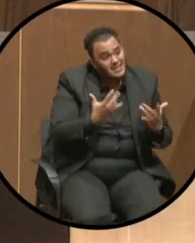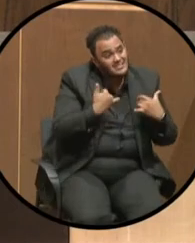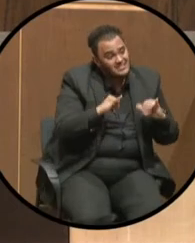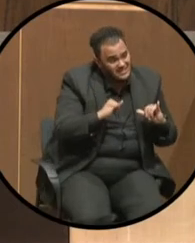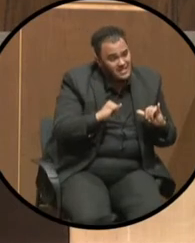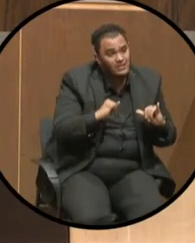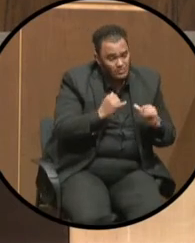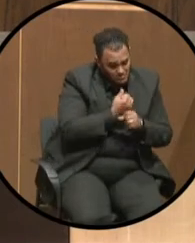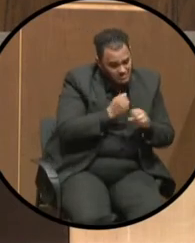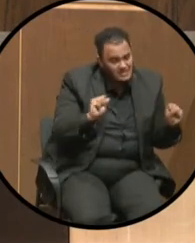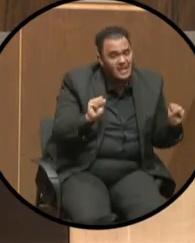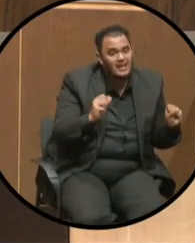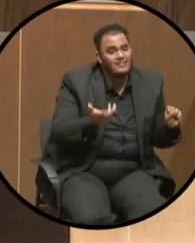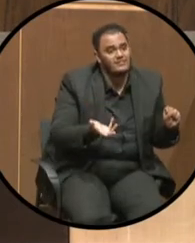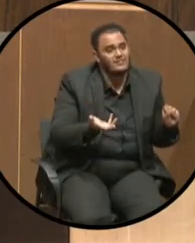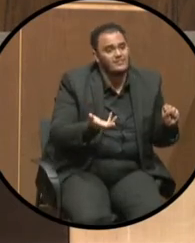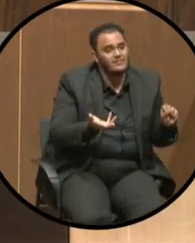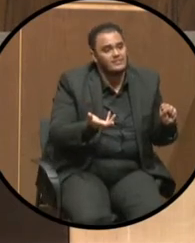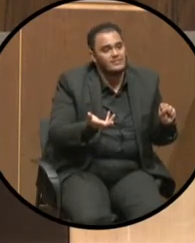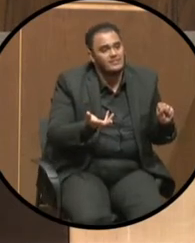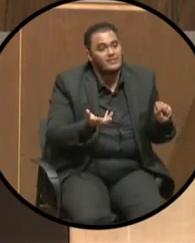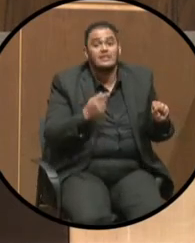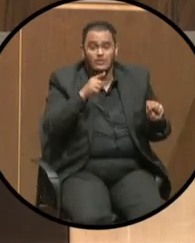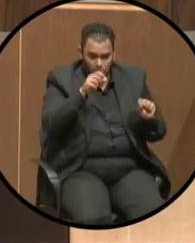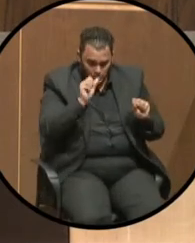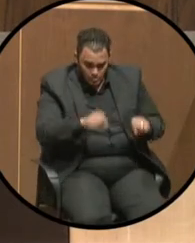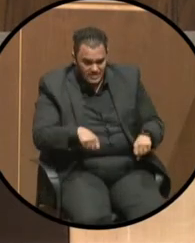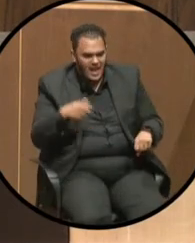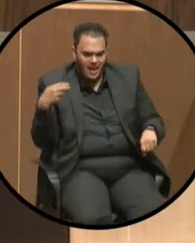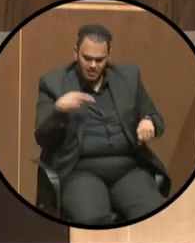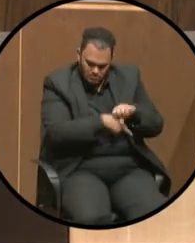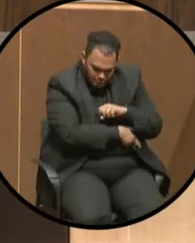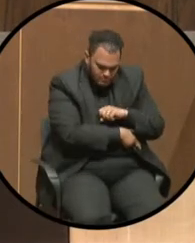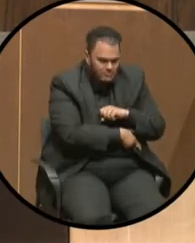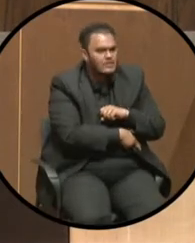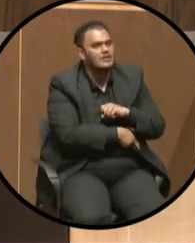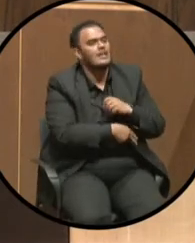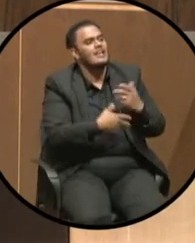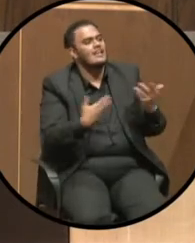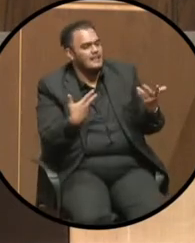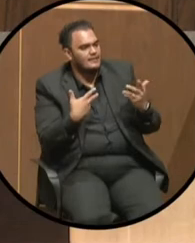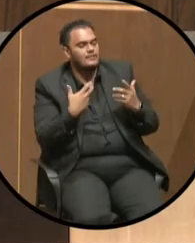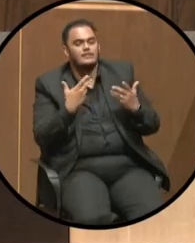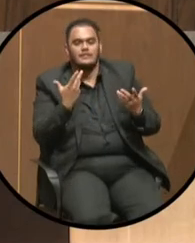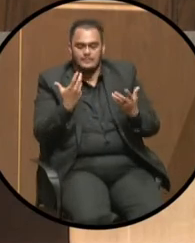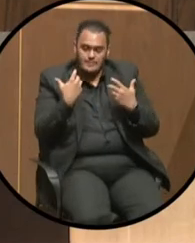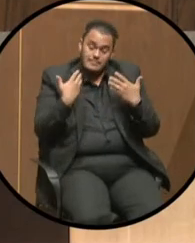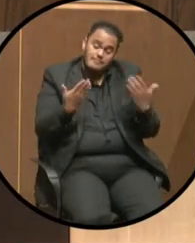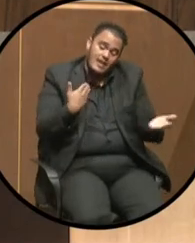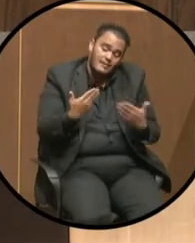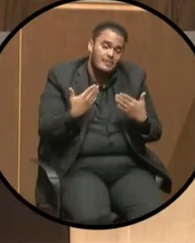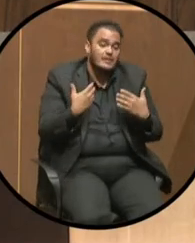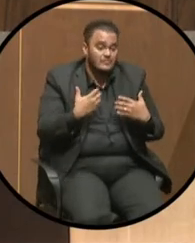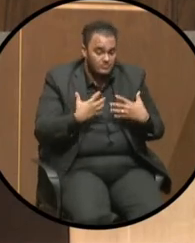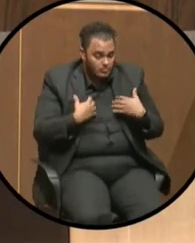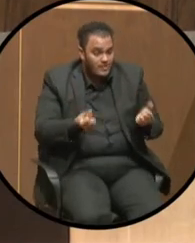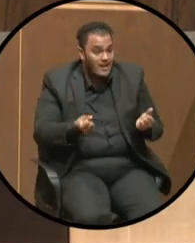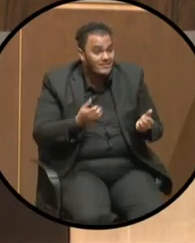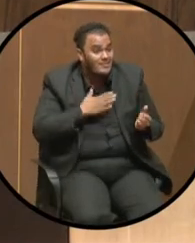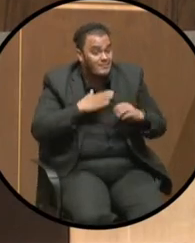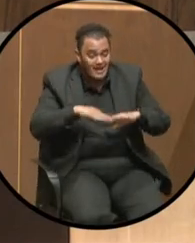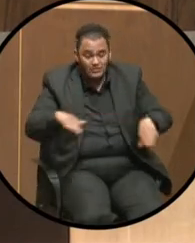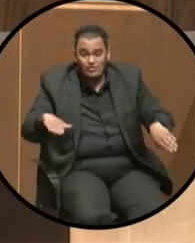more people can walk away from an otherwise deadly crash if they wear seatbelts. My children didn't always like riding in a car